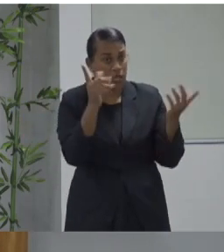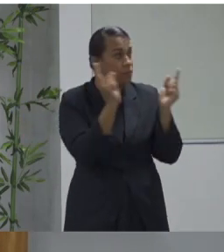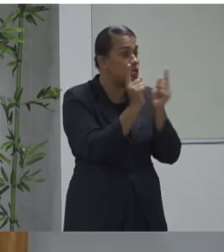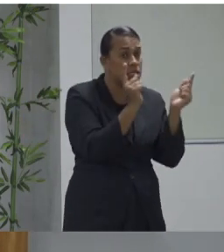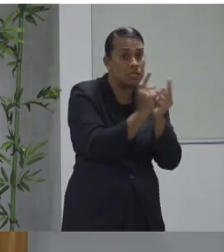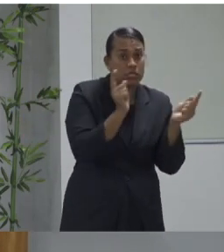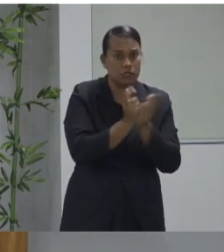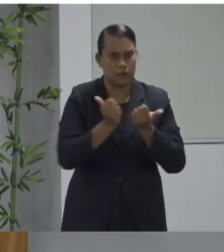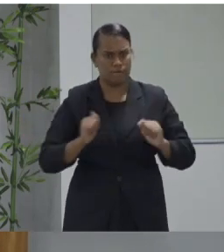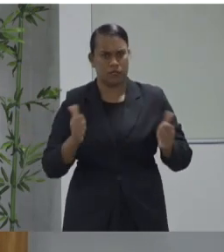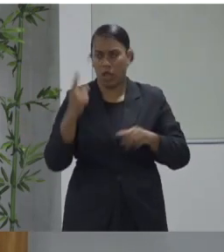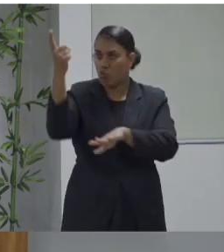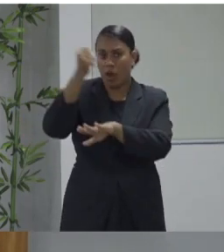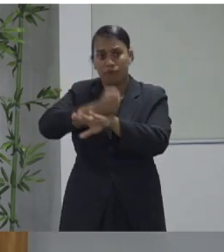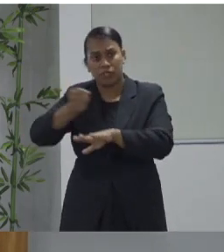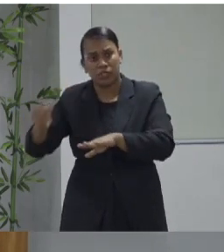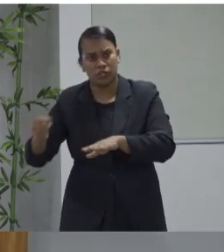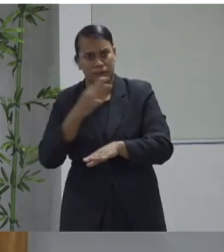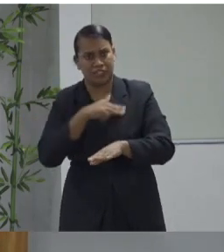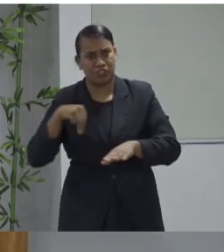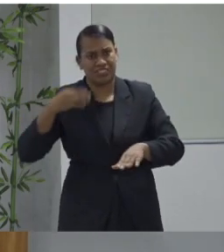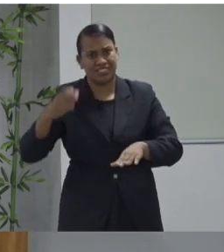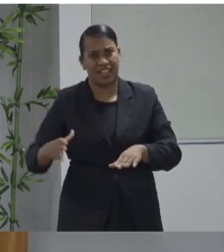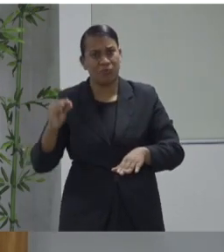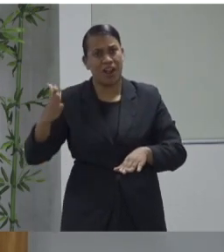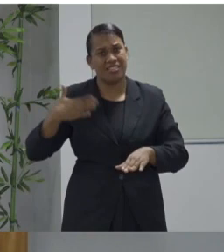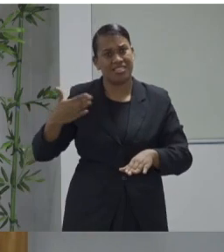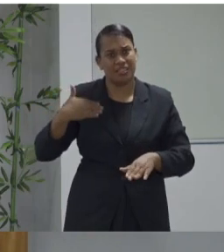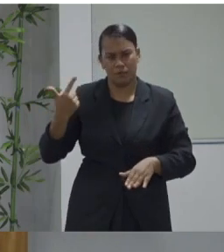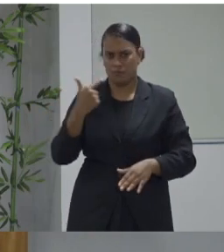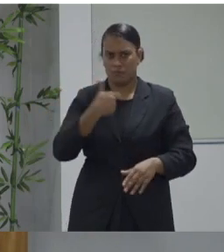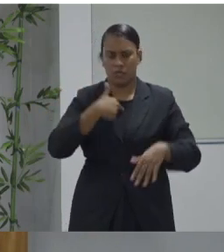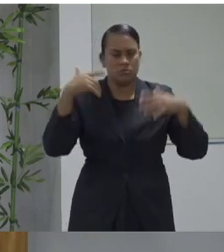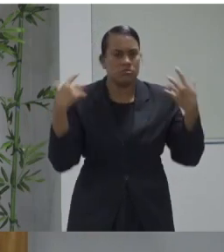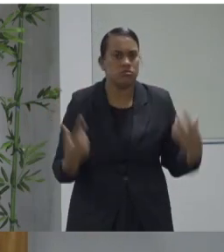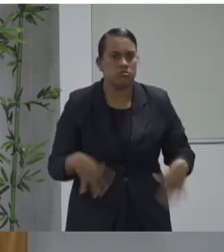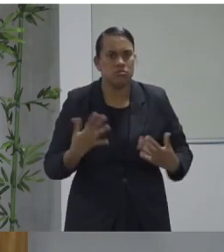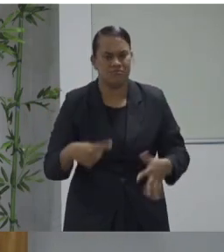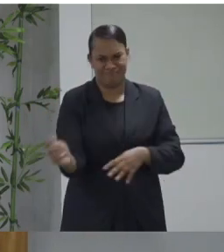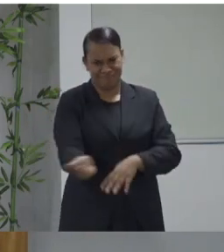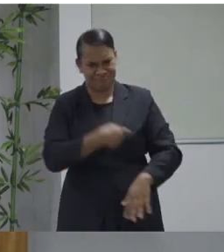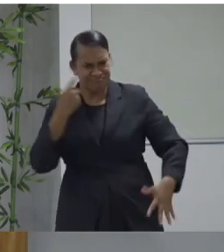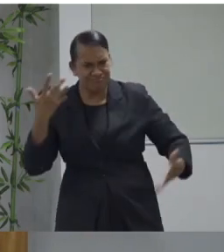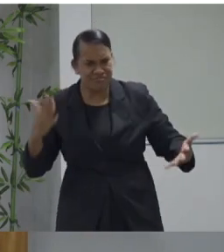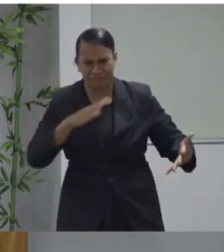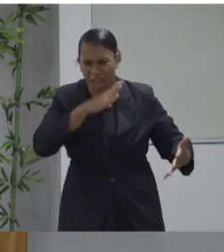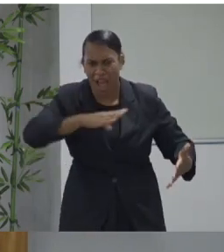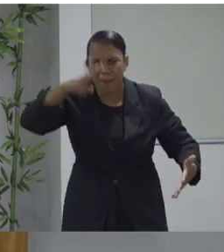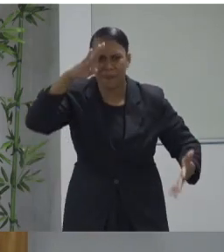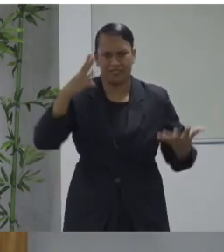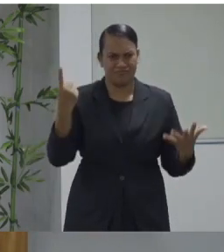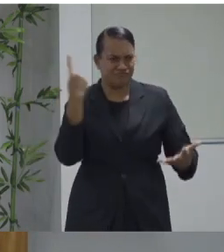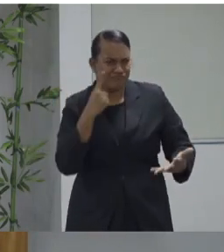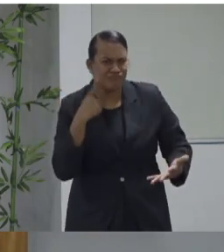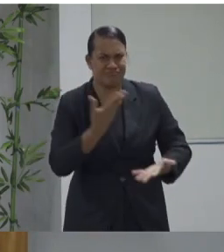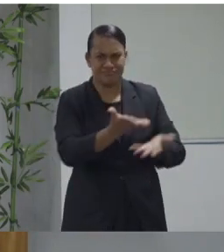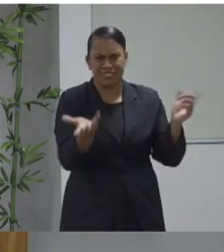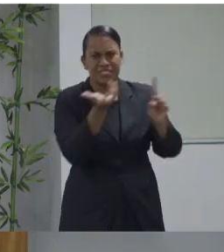Minister for Health, I am disappointed with all those who break self-quarantine. I'm disappointed with those who